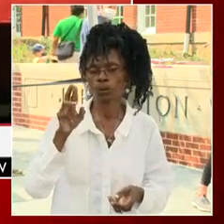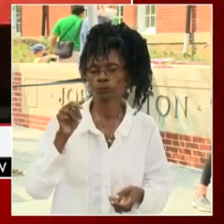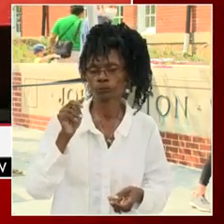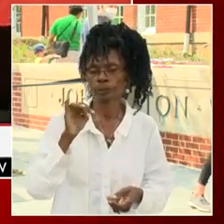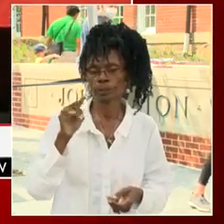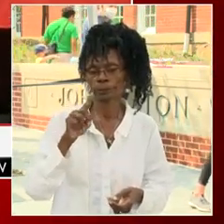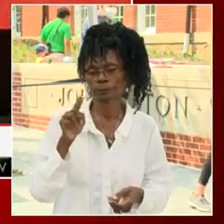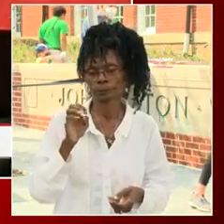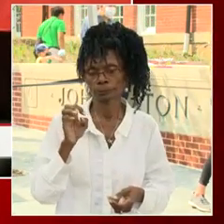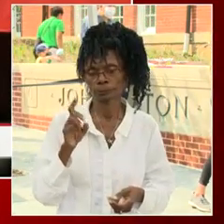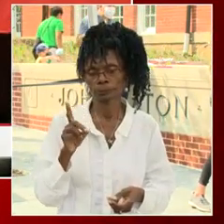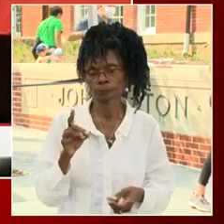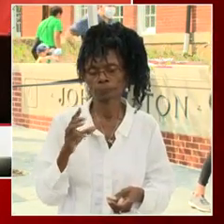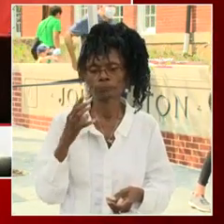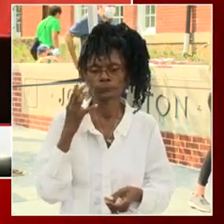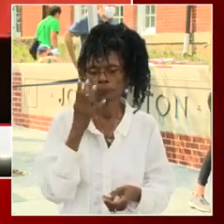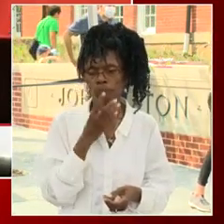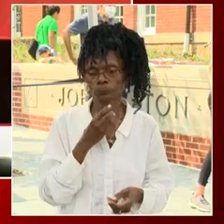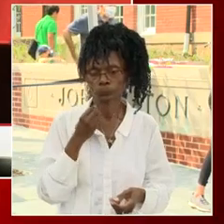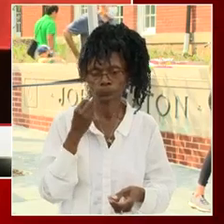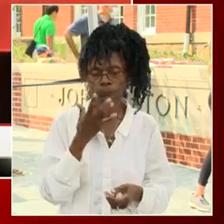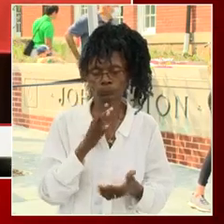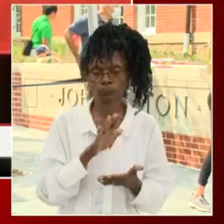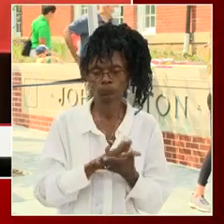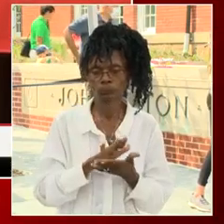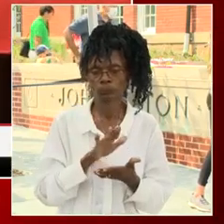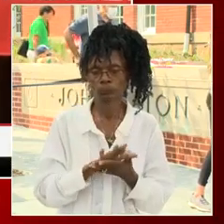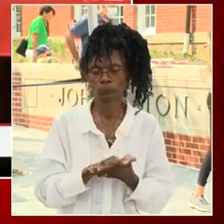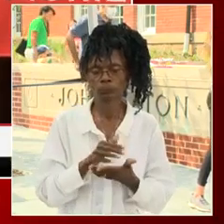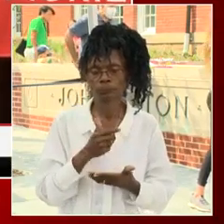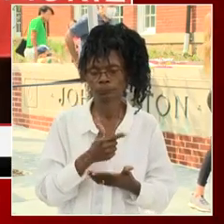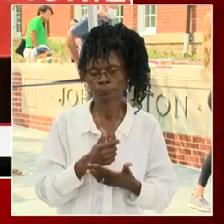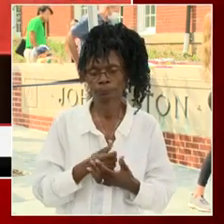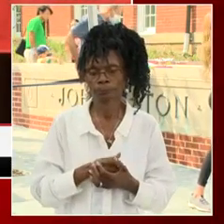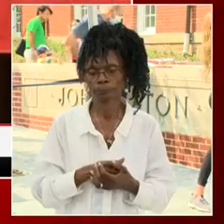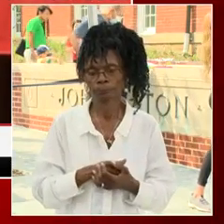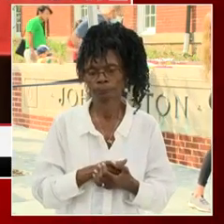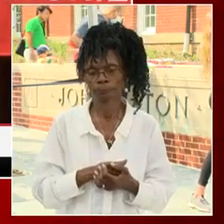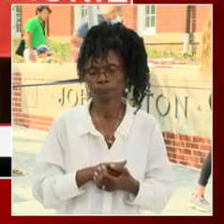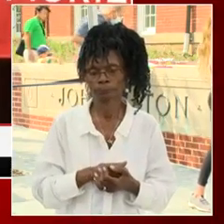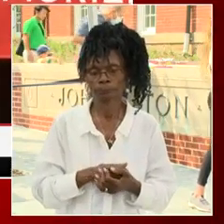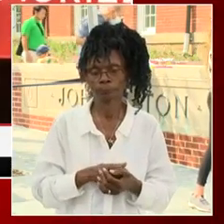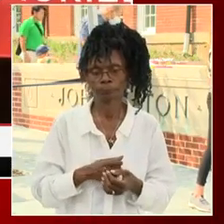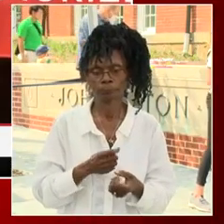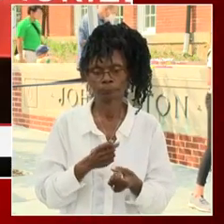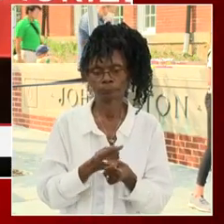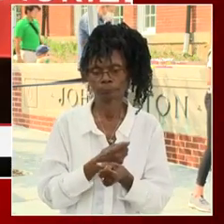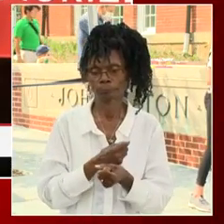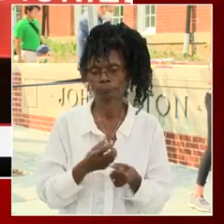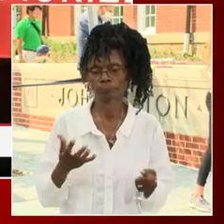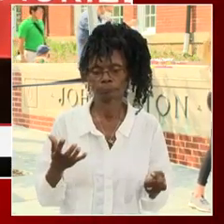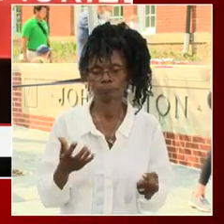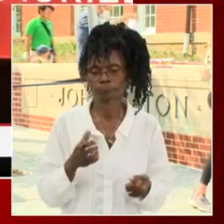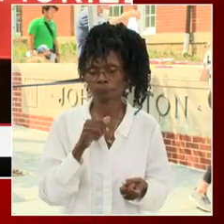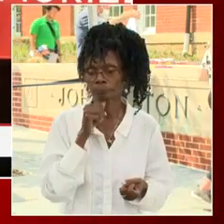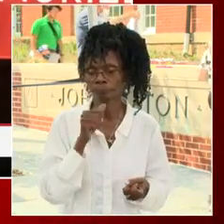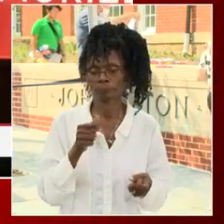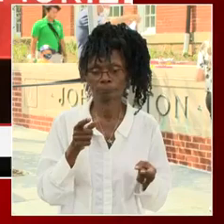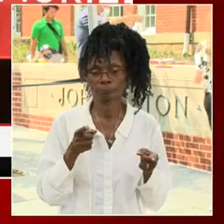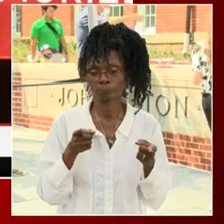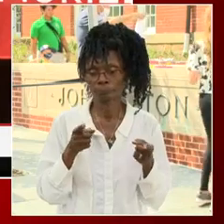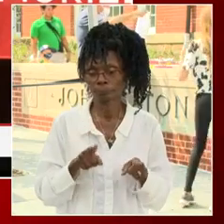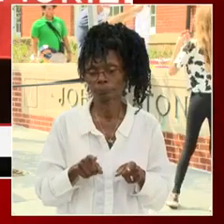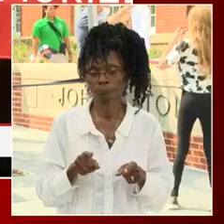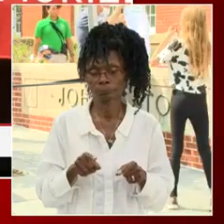it's beautiful, it's magnificent, and all of these things could not be done without the